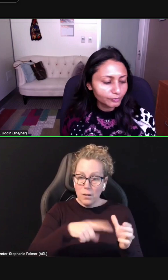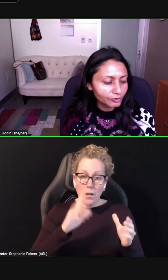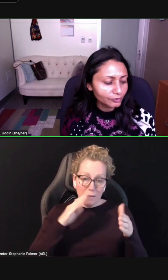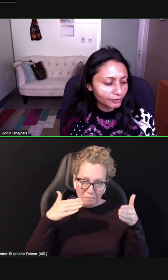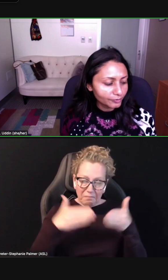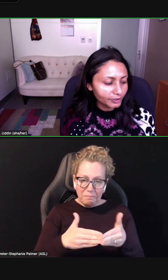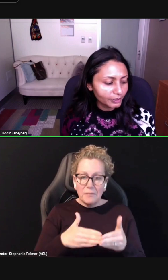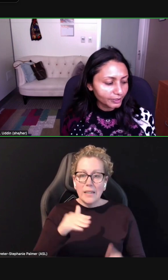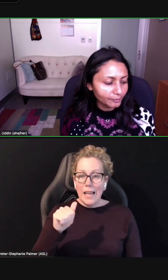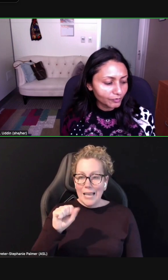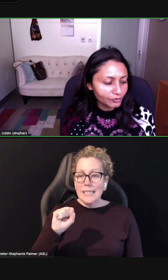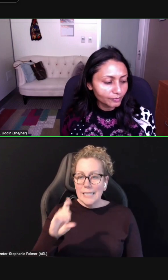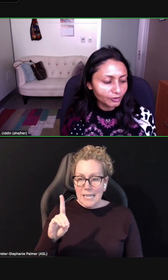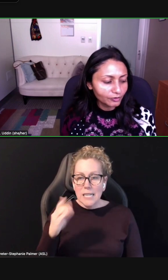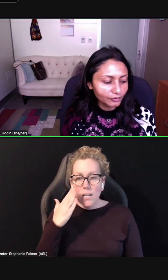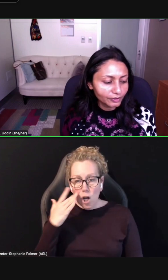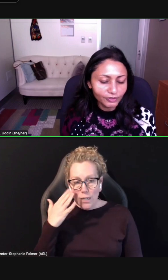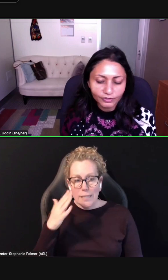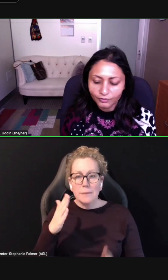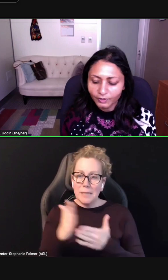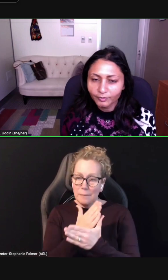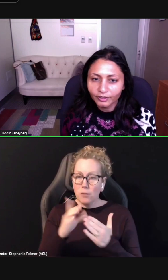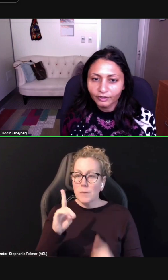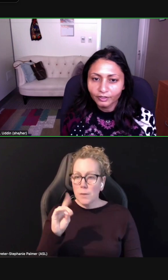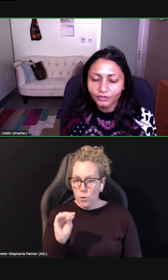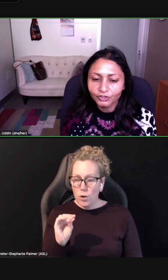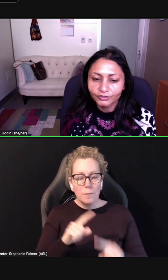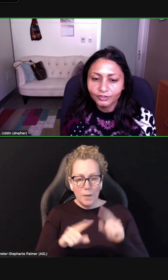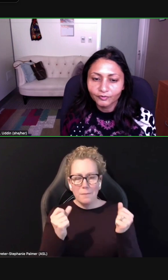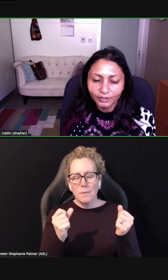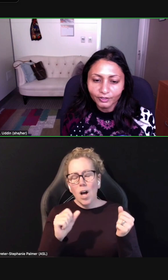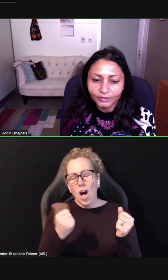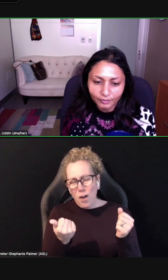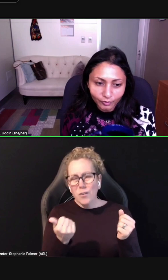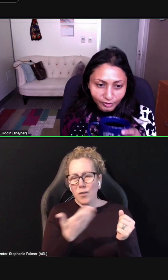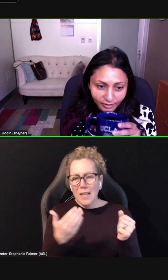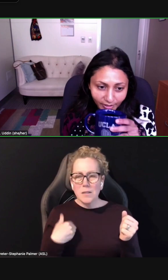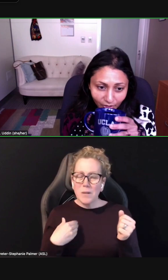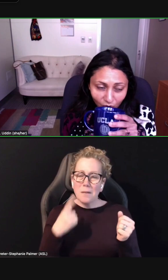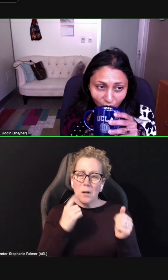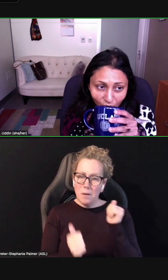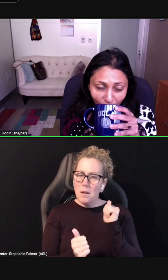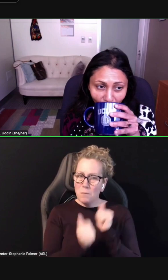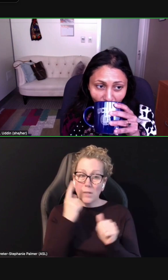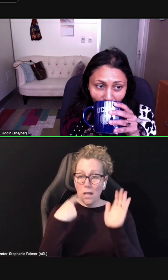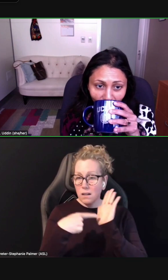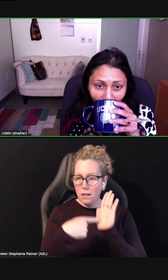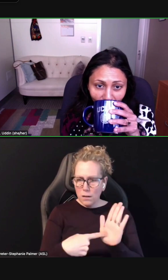autism spectrum disorder, but there's some other areas as well, but I'll just share some of the autism work today.